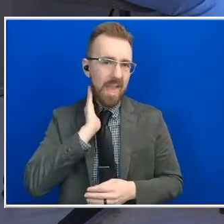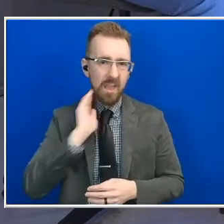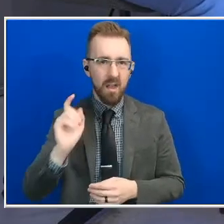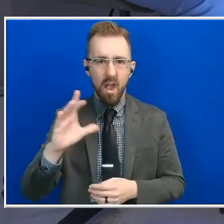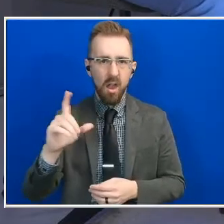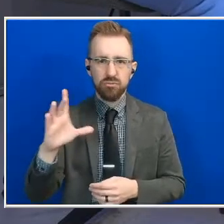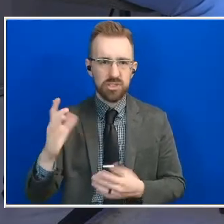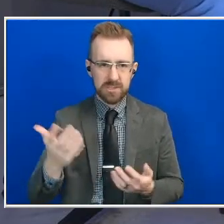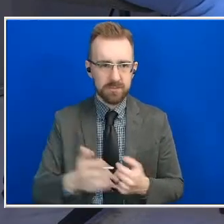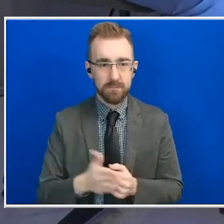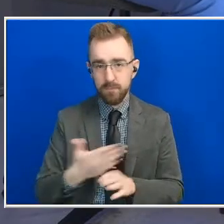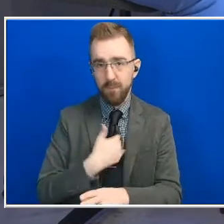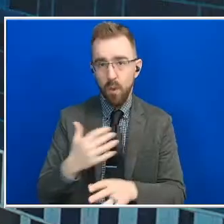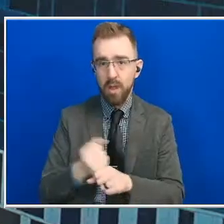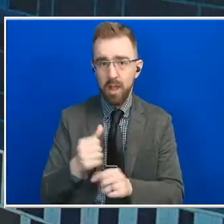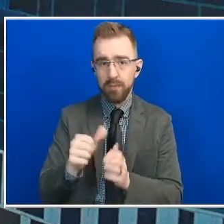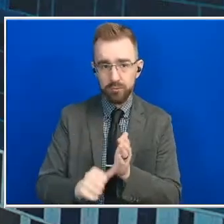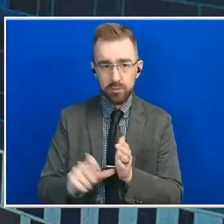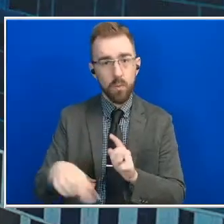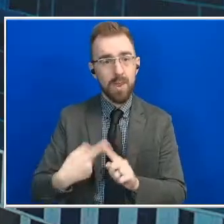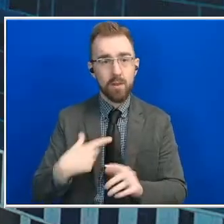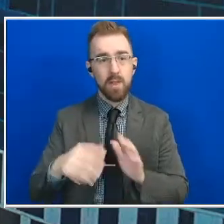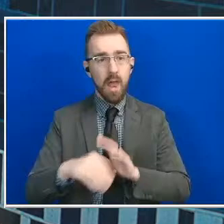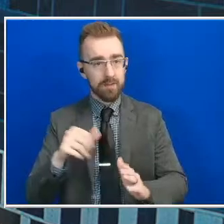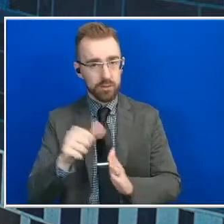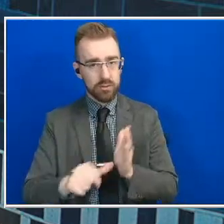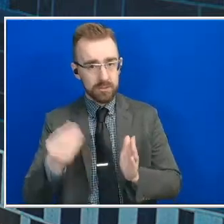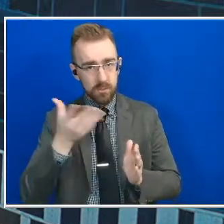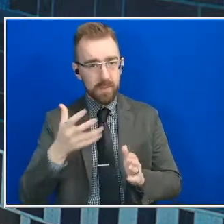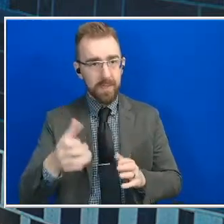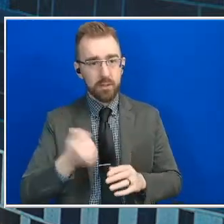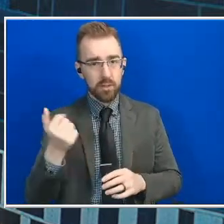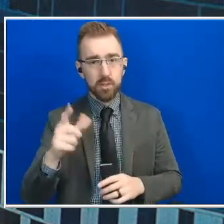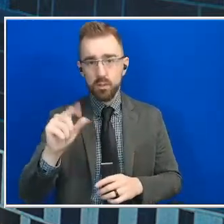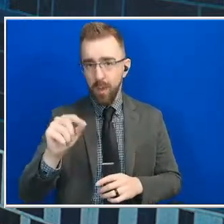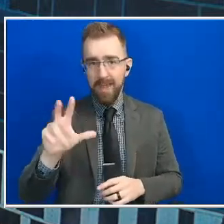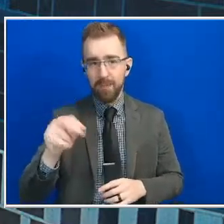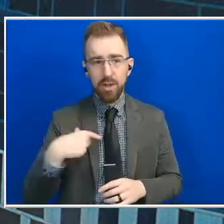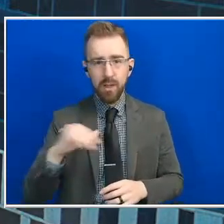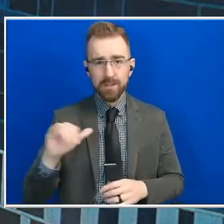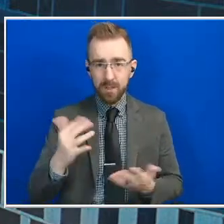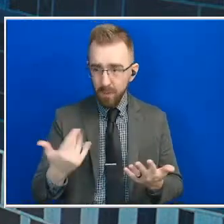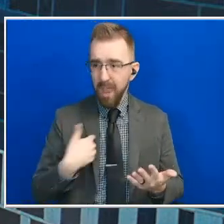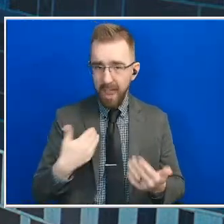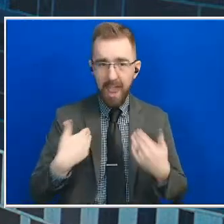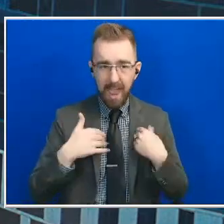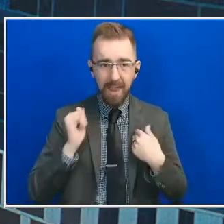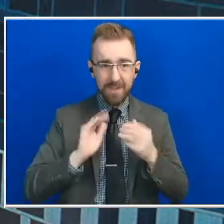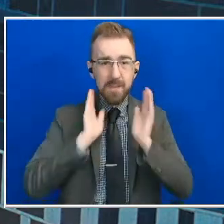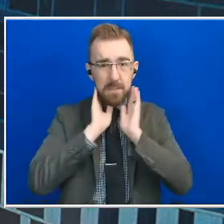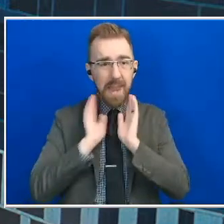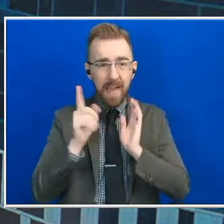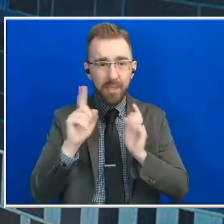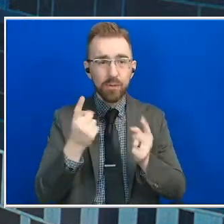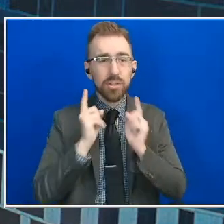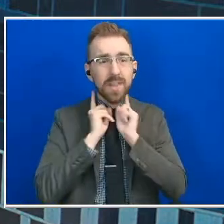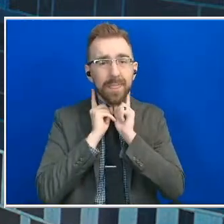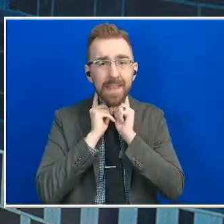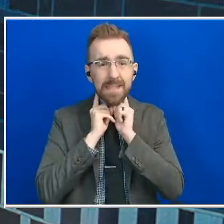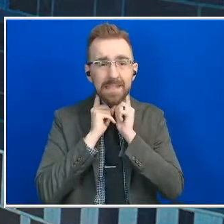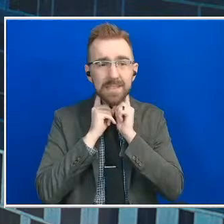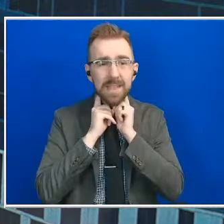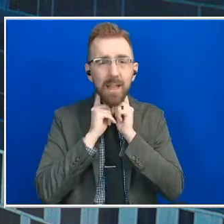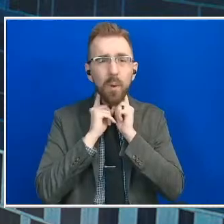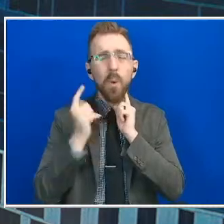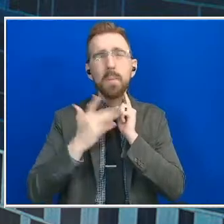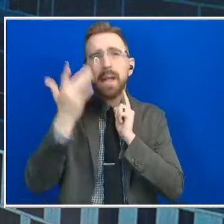surgery, when I got out of surgery and they told me they took 20-something, 30-something, I was like, wait, I have that many? I thought it was just like these that you're like, ooh, am I sick? Yes,